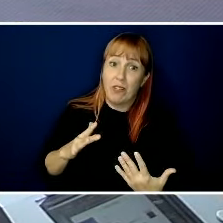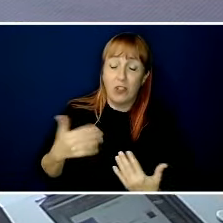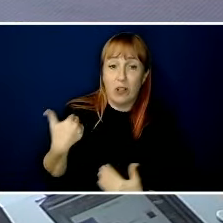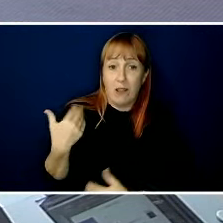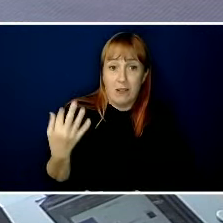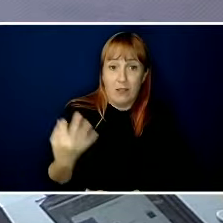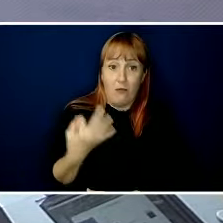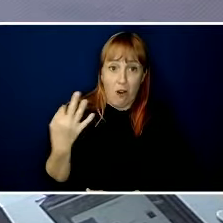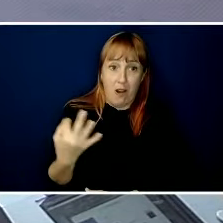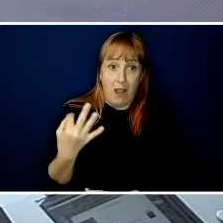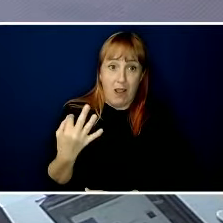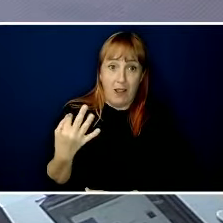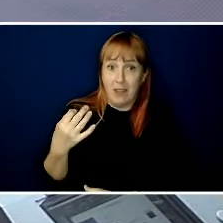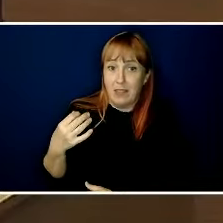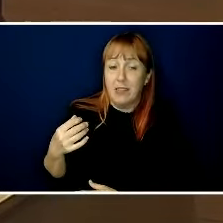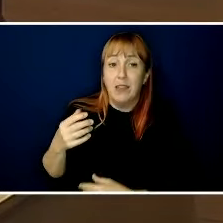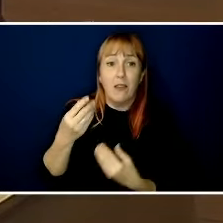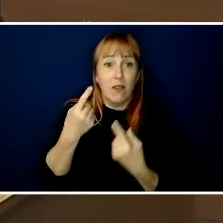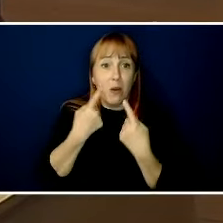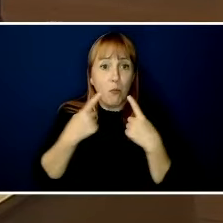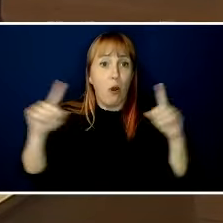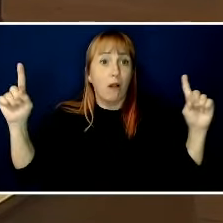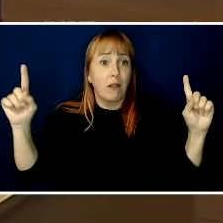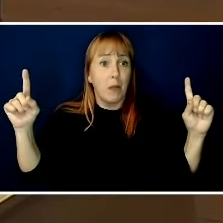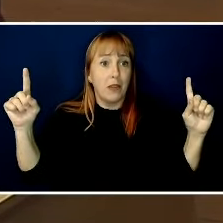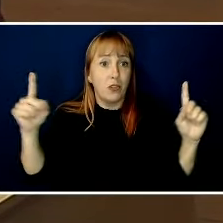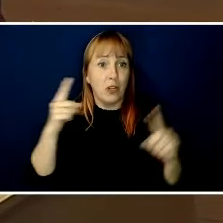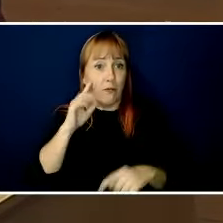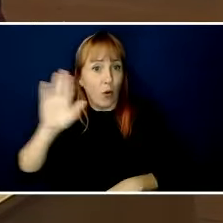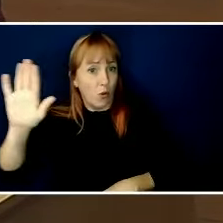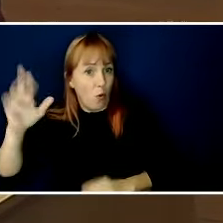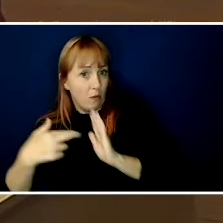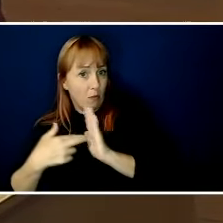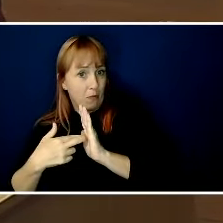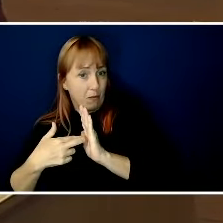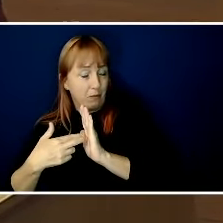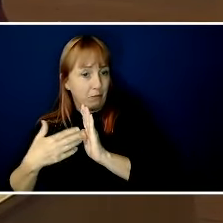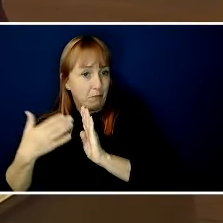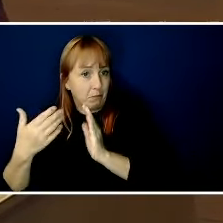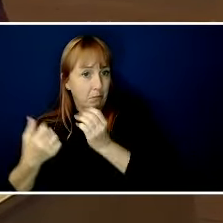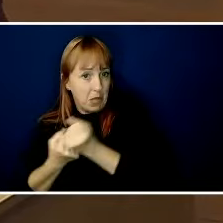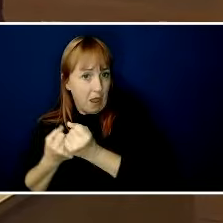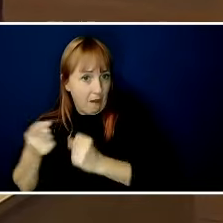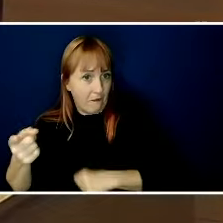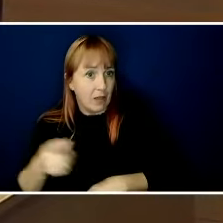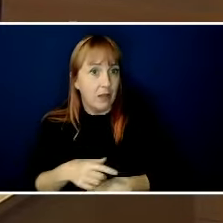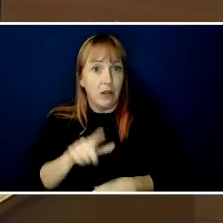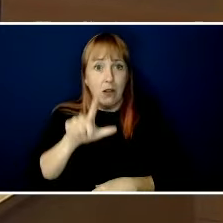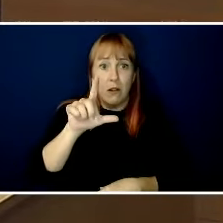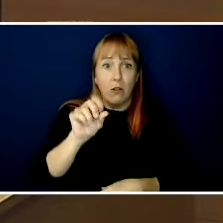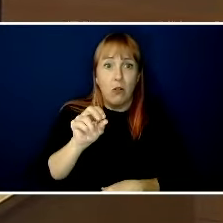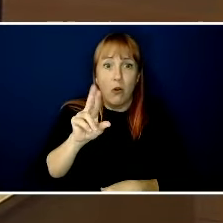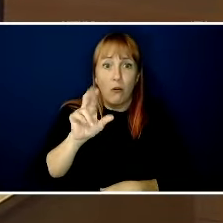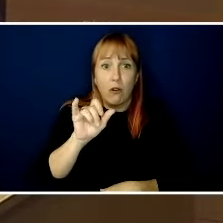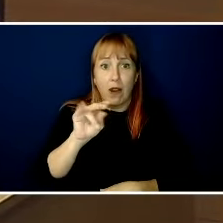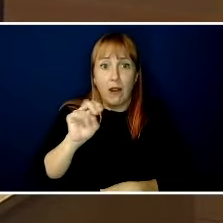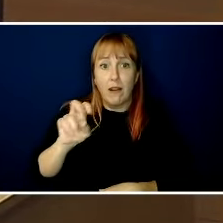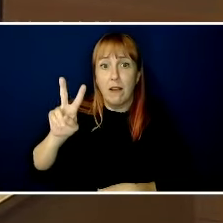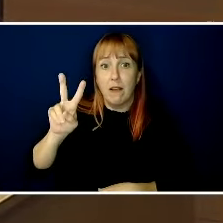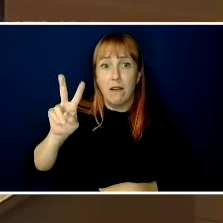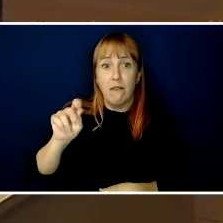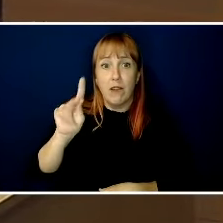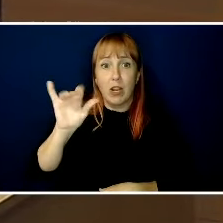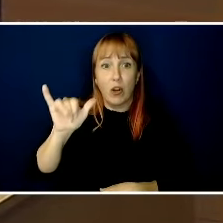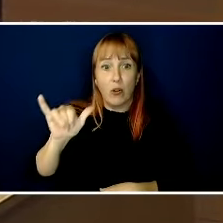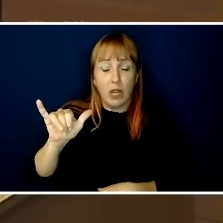of giving a proclamation on your behalf to Lorraine Vickery, who turned